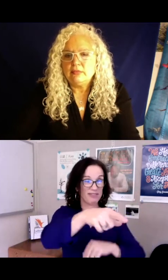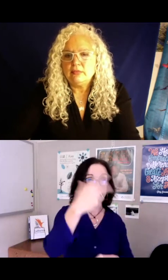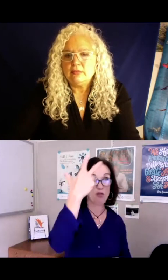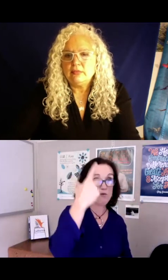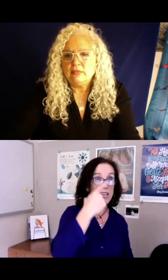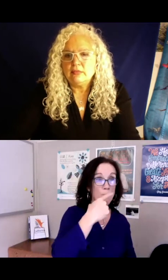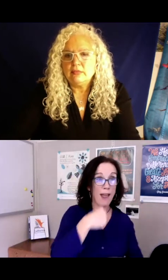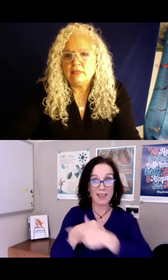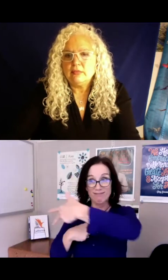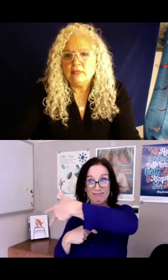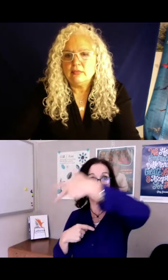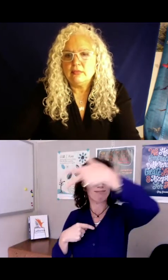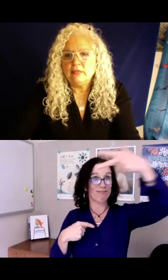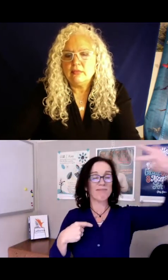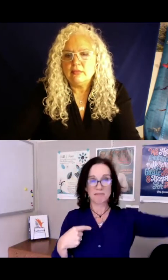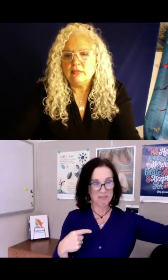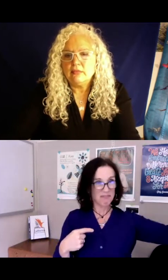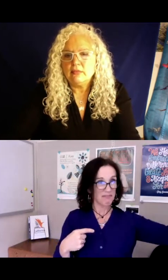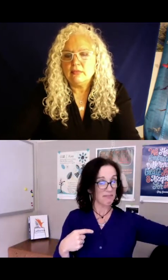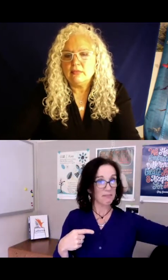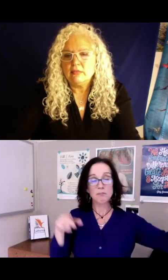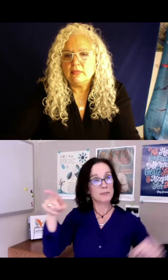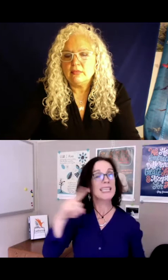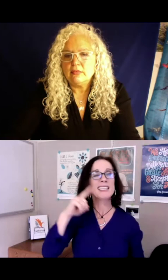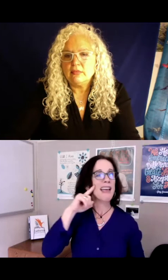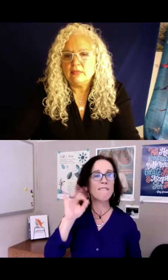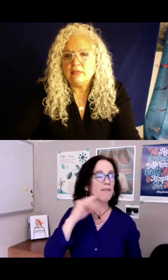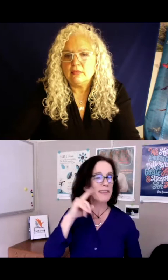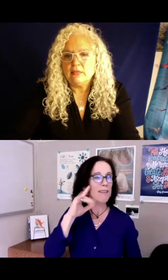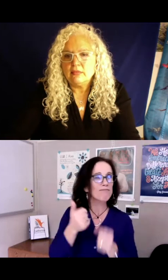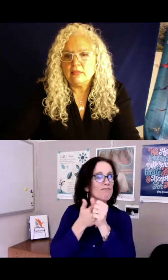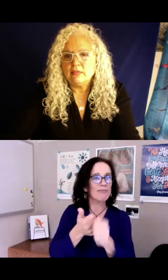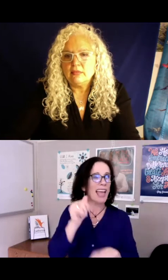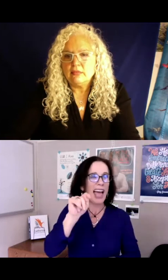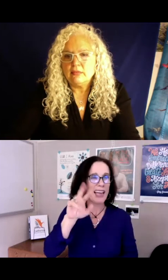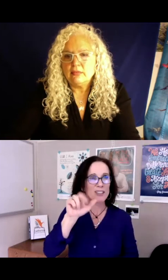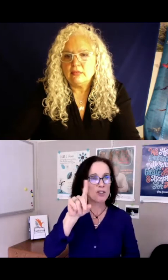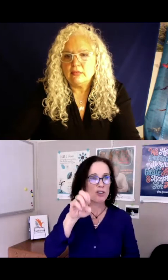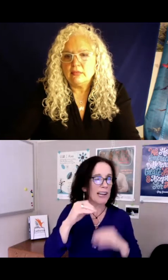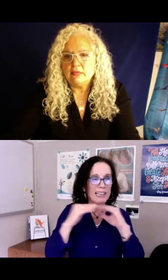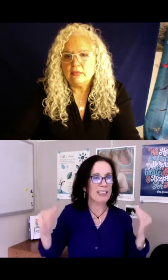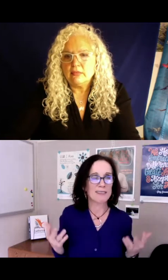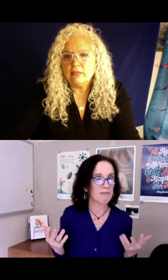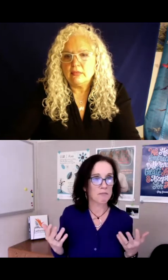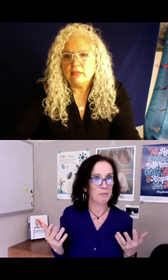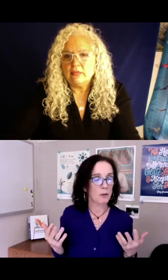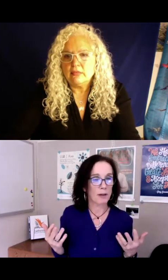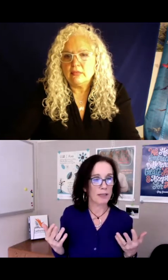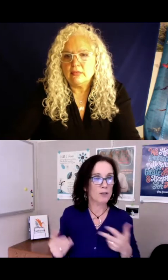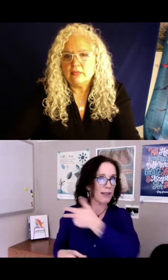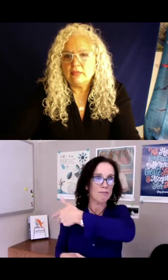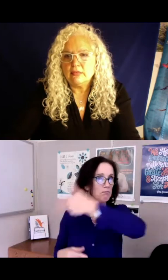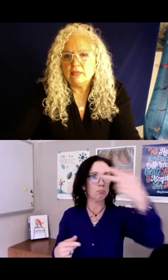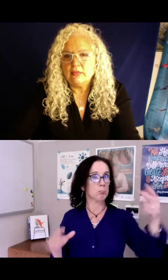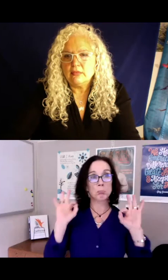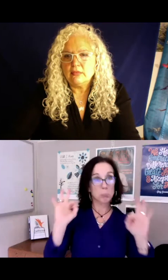English. You see those 3 red lines on the graph? And those children are deaf, and they are at grade